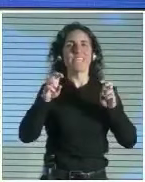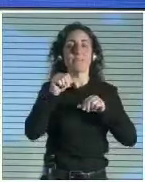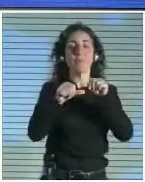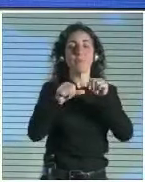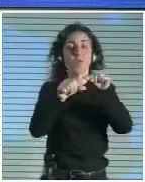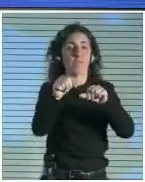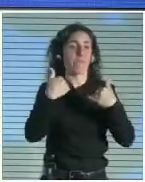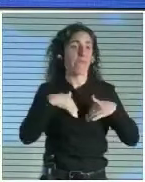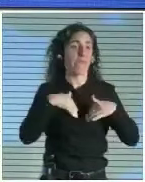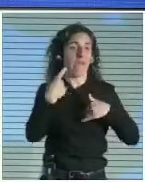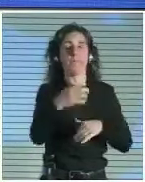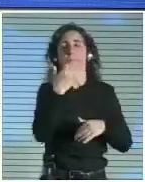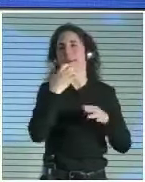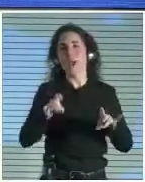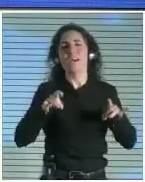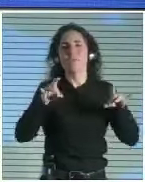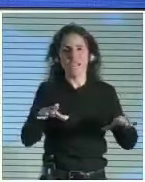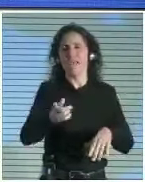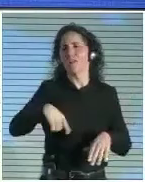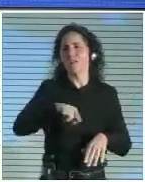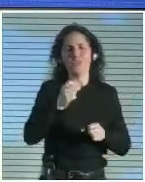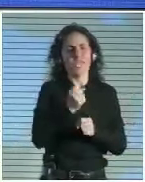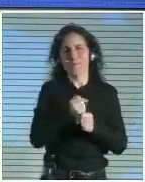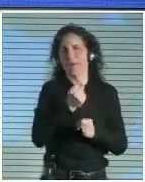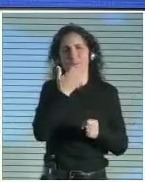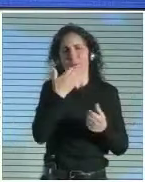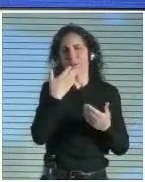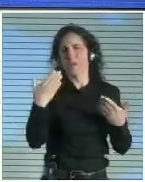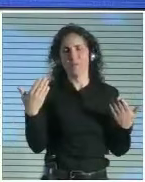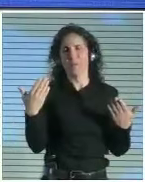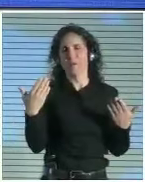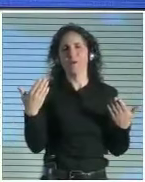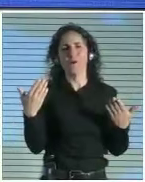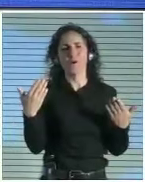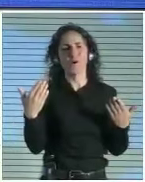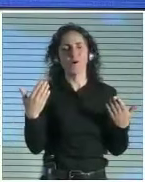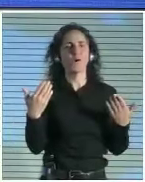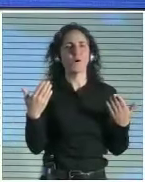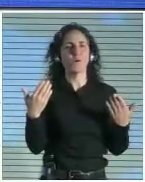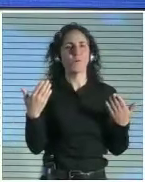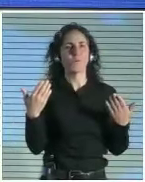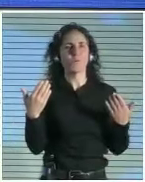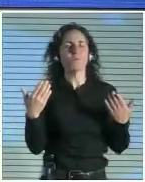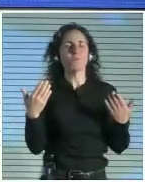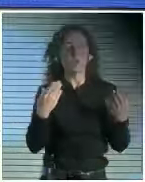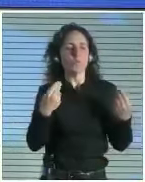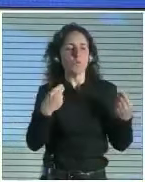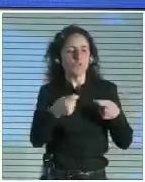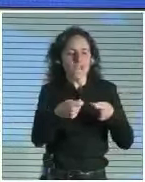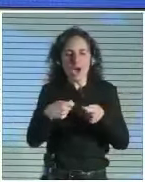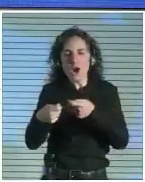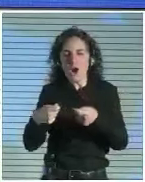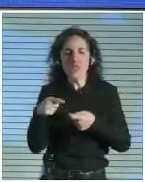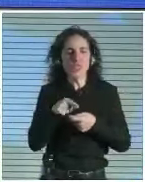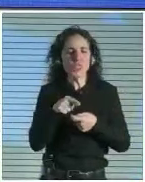are no big companies, no big industry. Nearly 95% of all the tourism offers are family-owned.